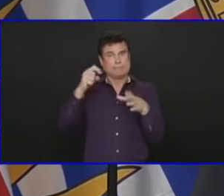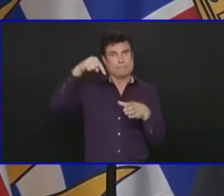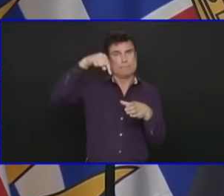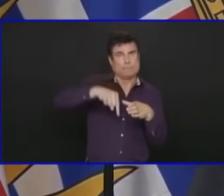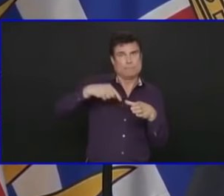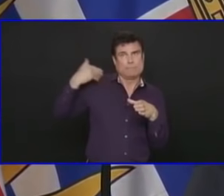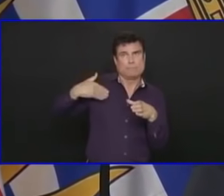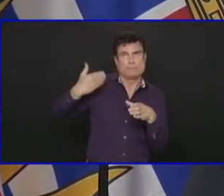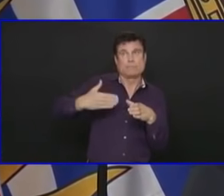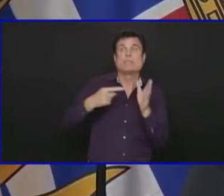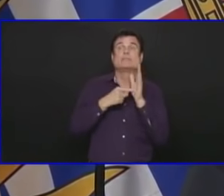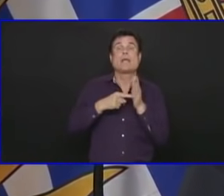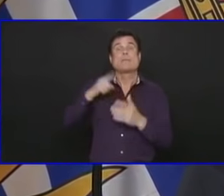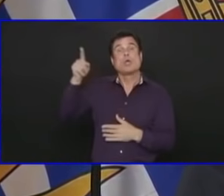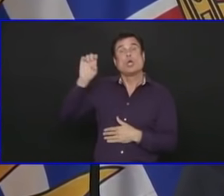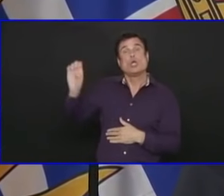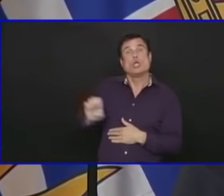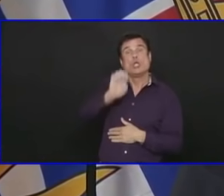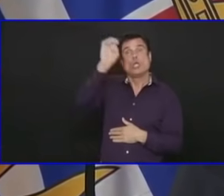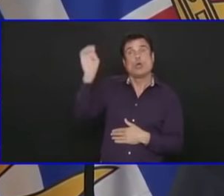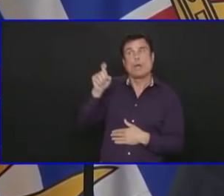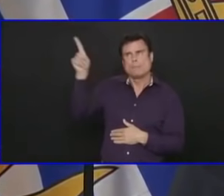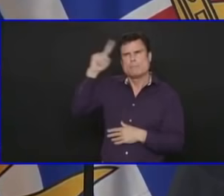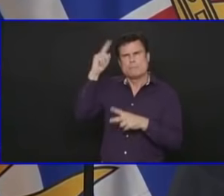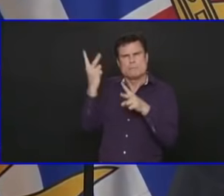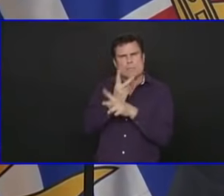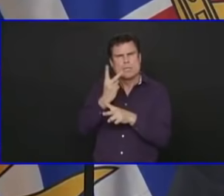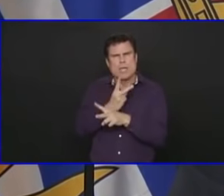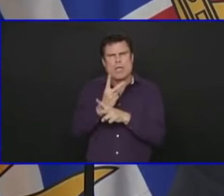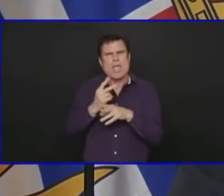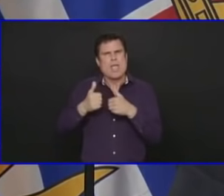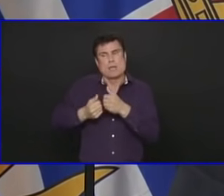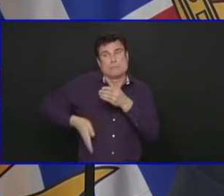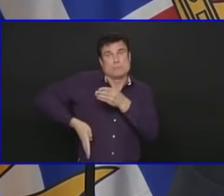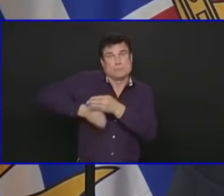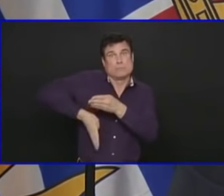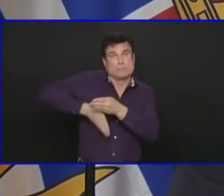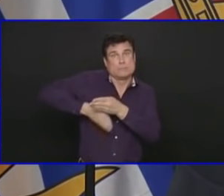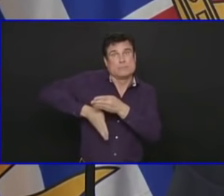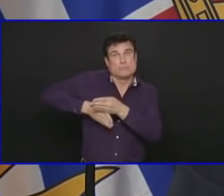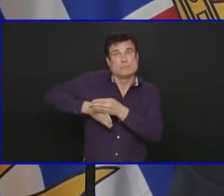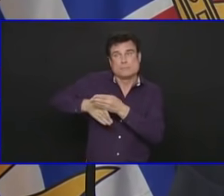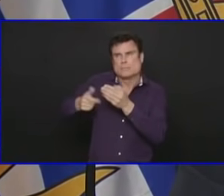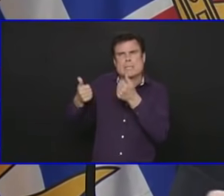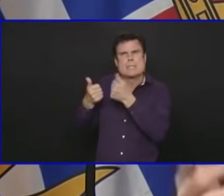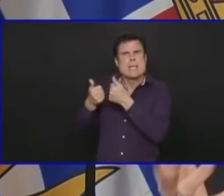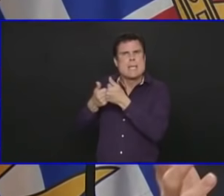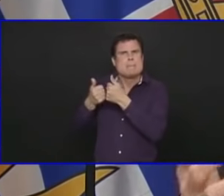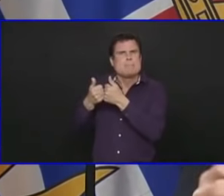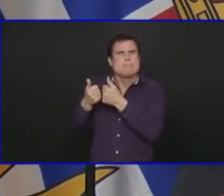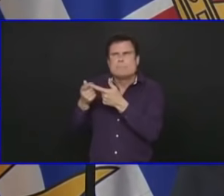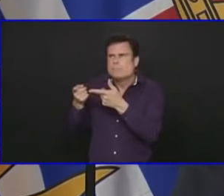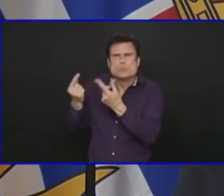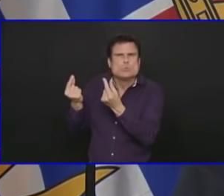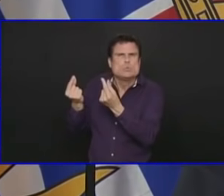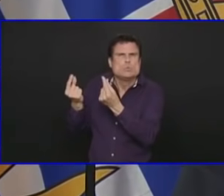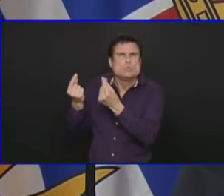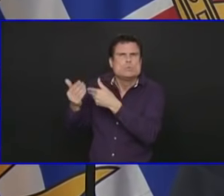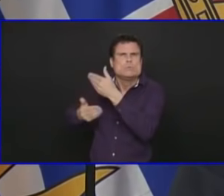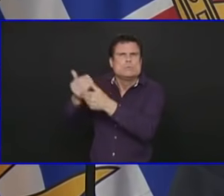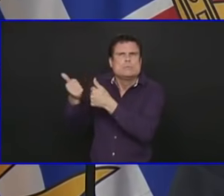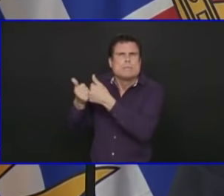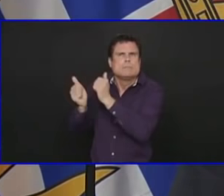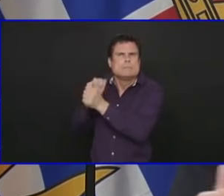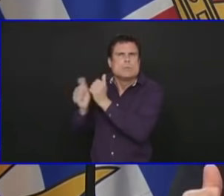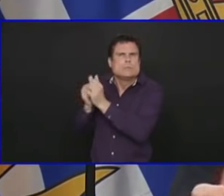an interesting idea, and I think there are ways that we could look at having games being played, perhaps in